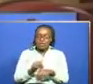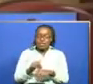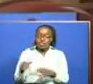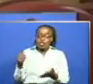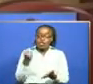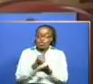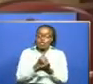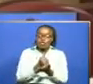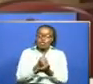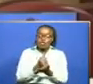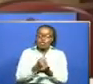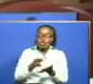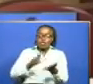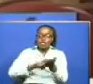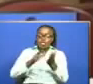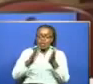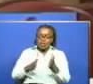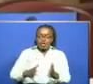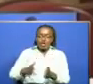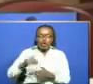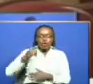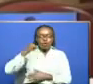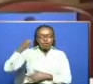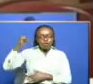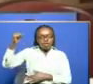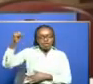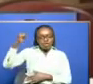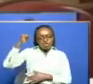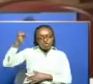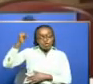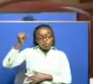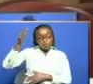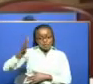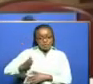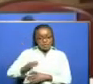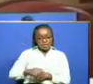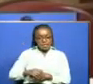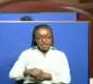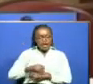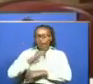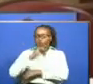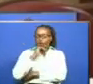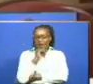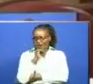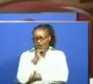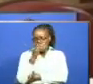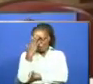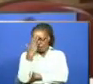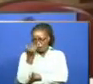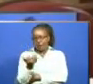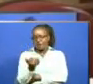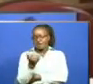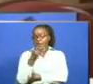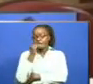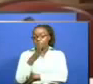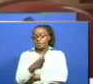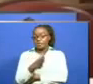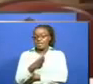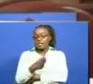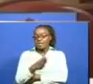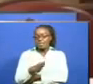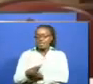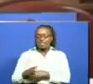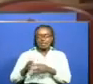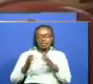the Registrar of Political Parties. Mr. Speaker, it is such a wonder why, Mr. Speaker, with such a